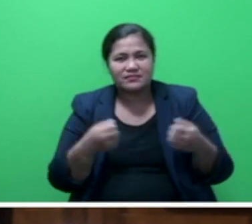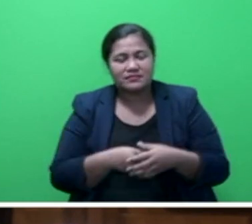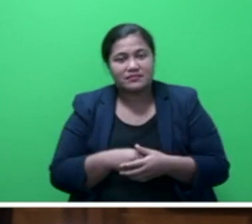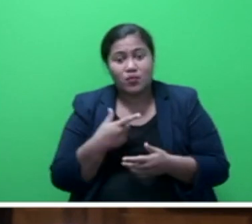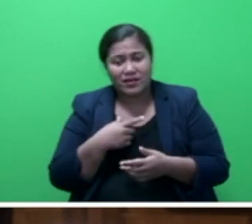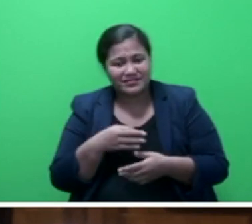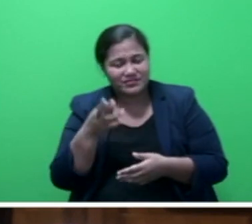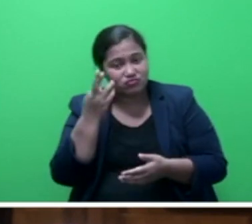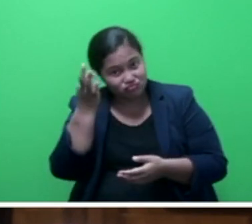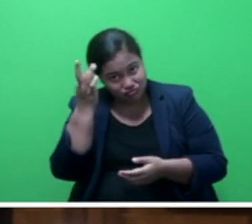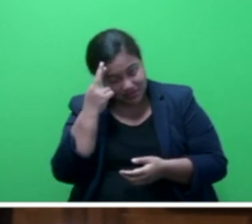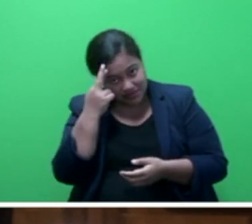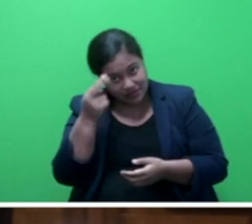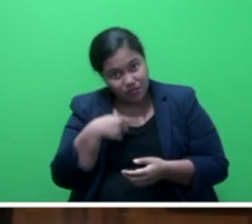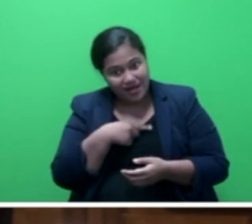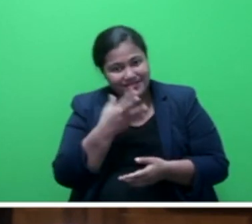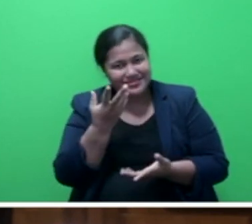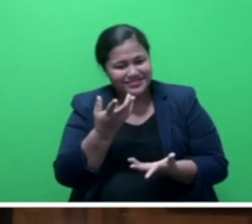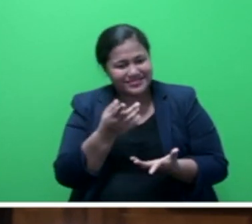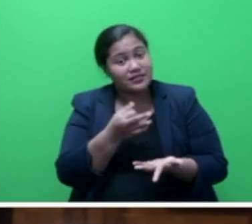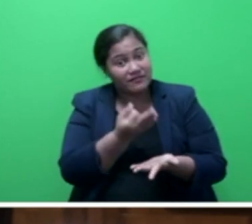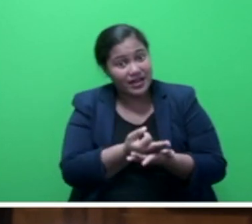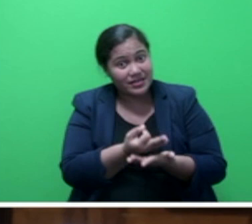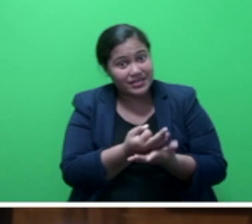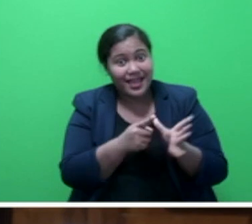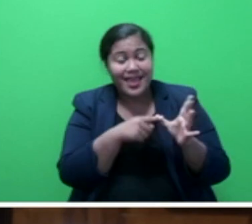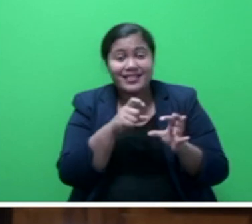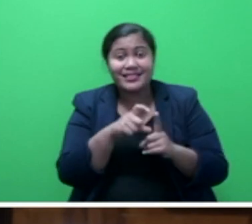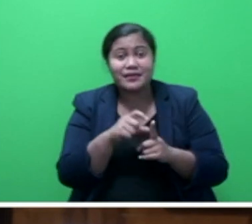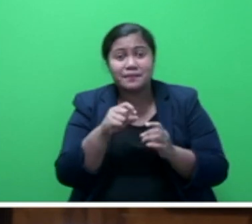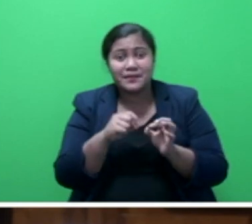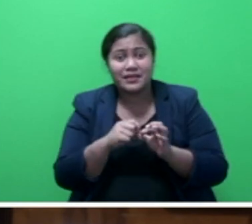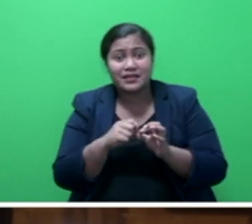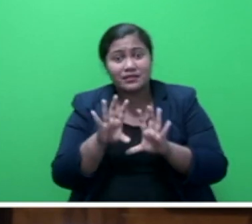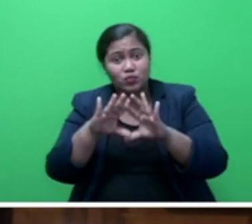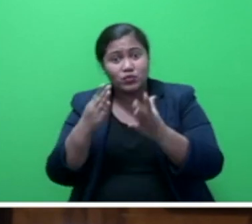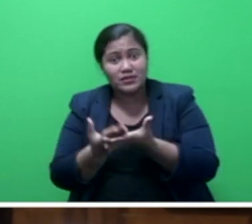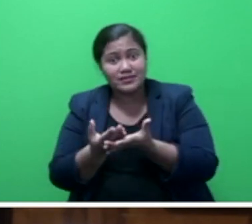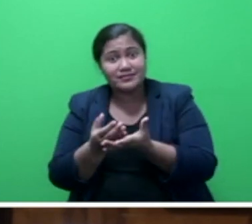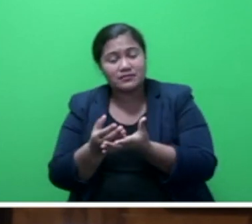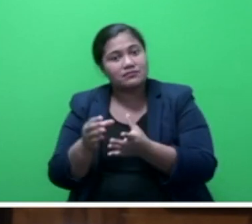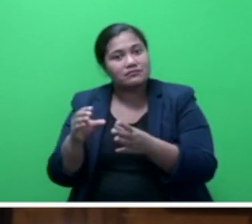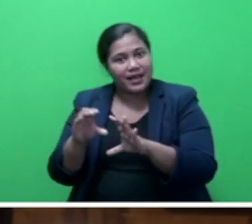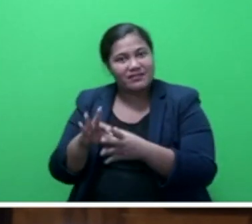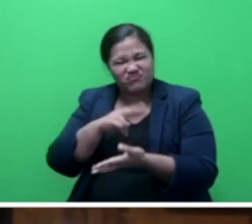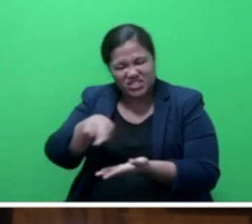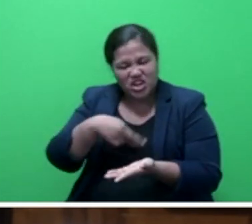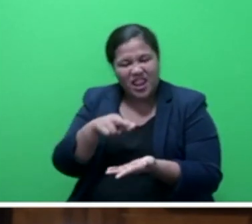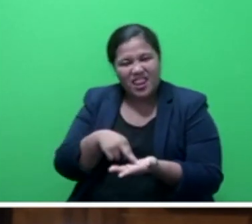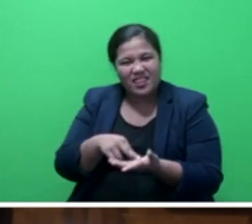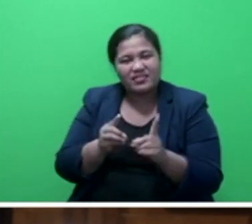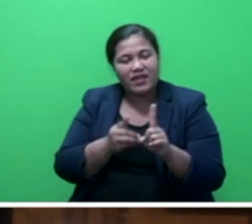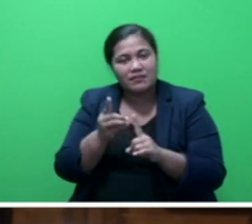funding, and that was through ADB, it was not World Bank, it was ADB, and the reason why that funding was withdrawn was